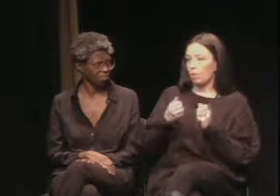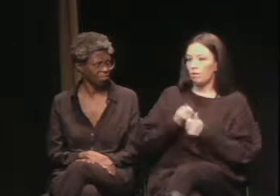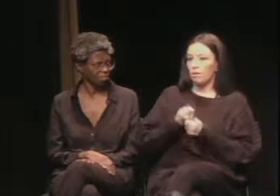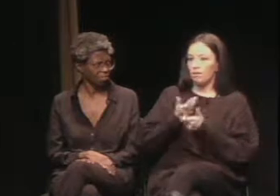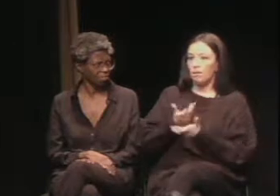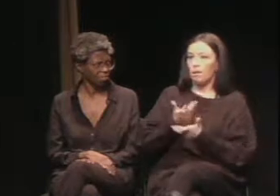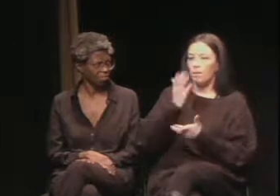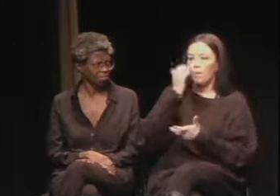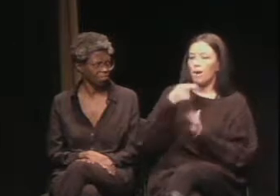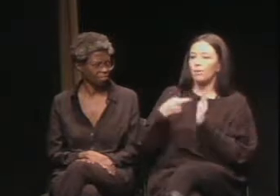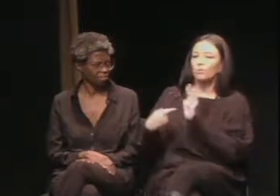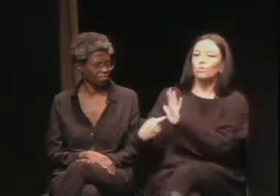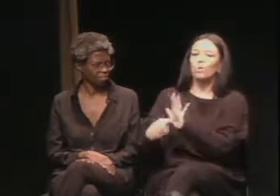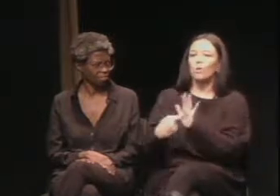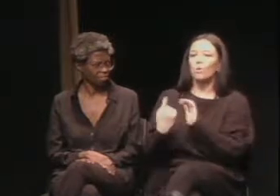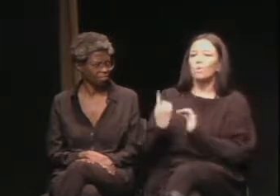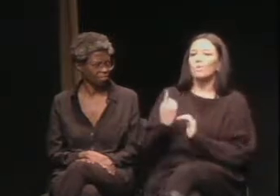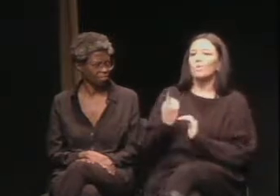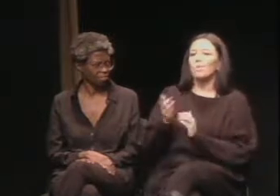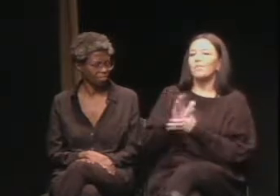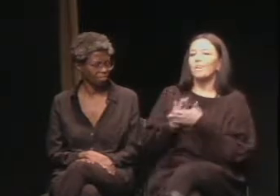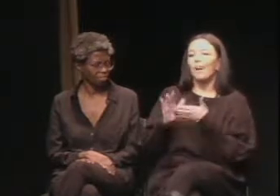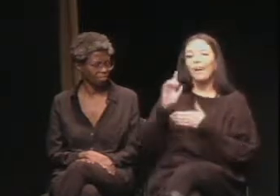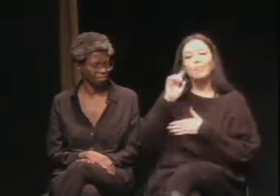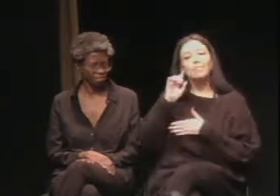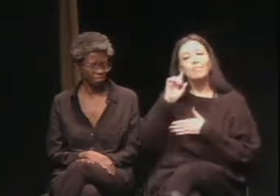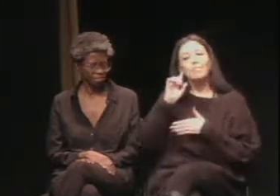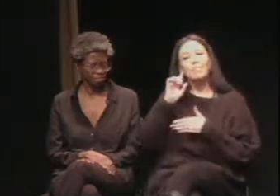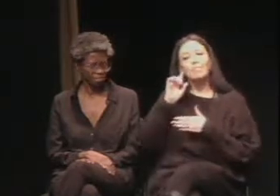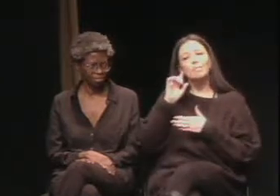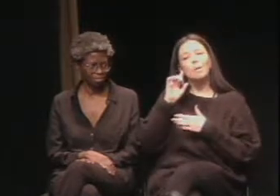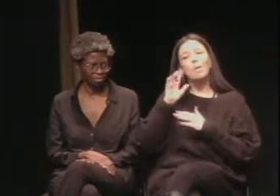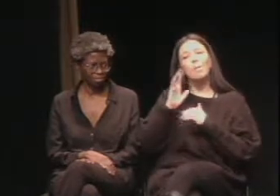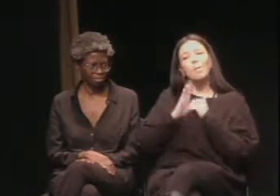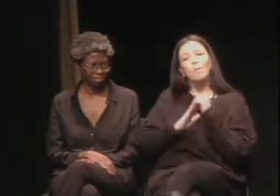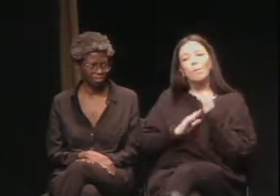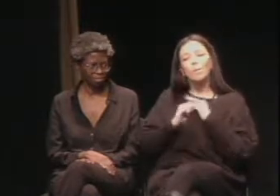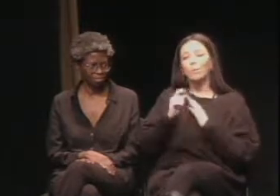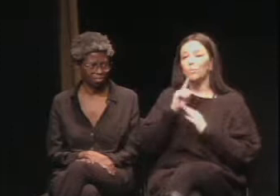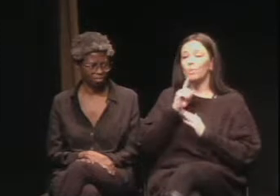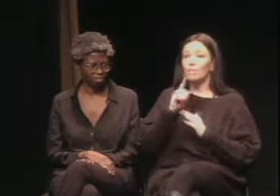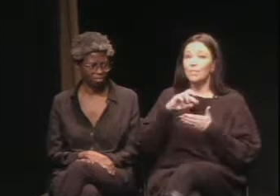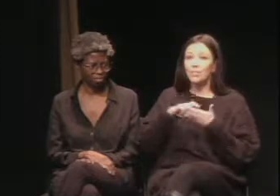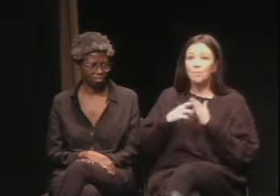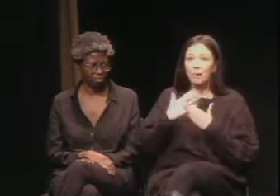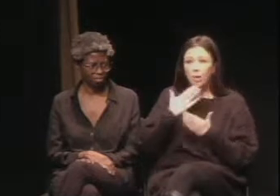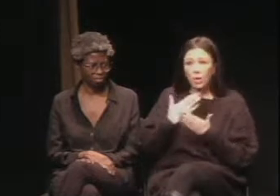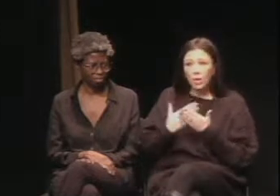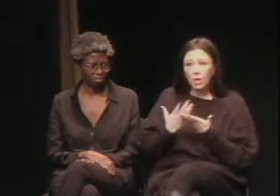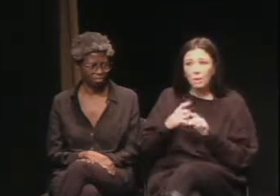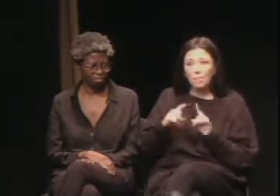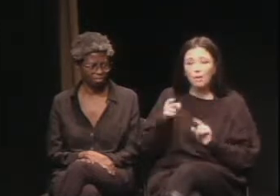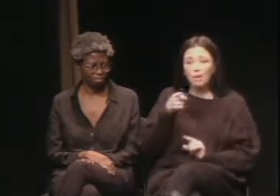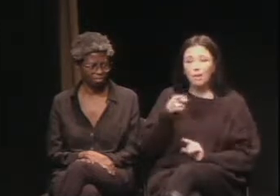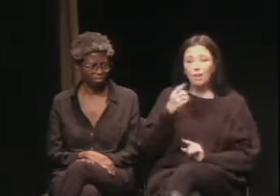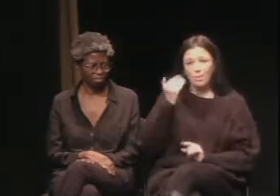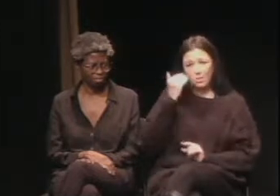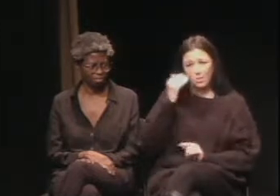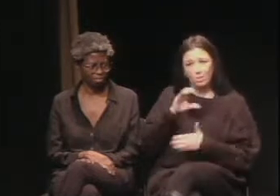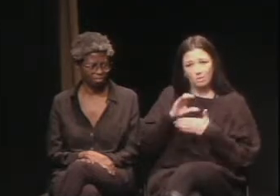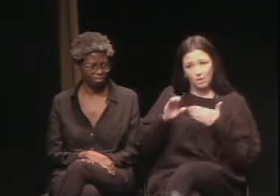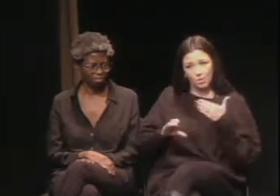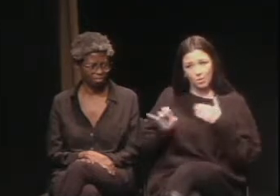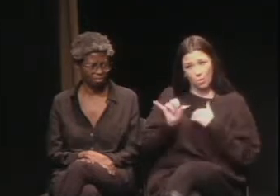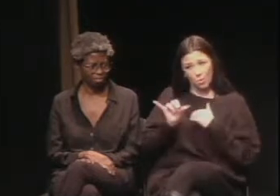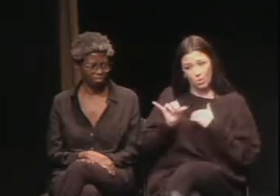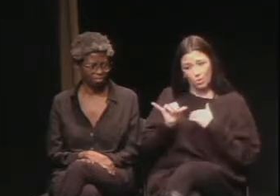illuminates how sometimes you do have a kind ear. And a person, she was very well-meaning. Yeah. But she knew the consequences